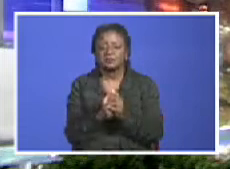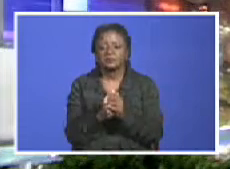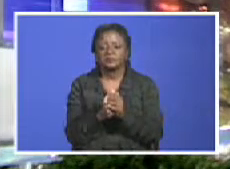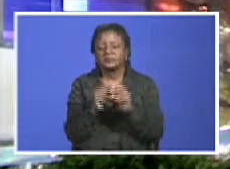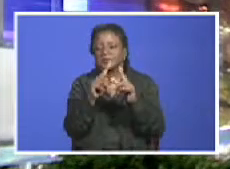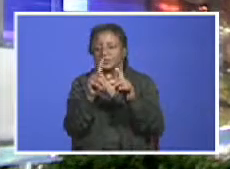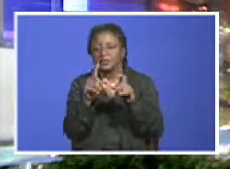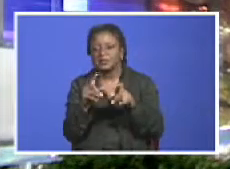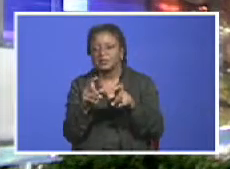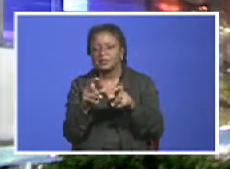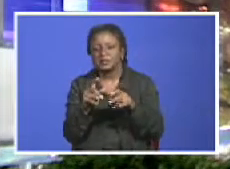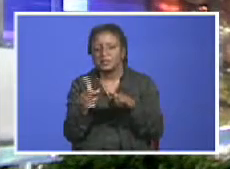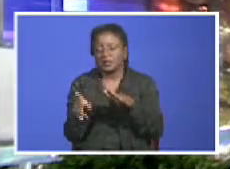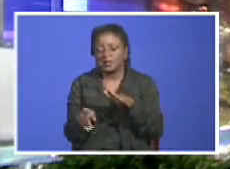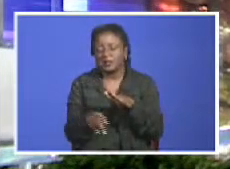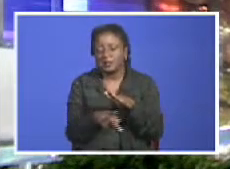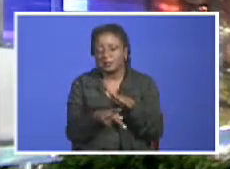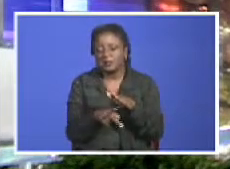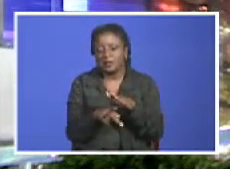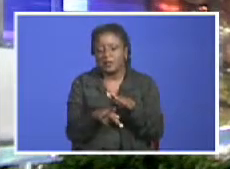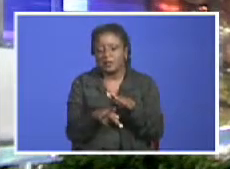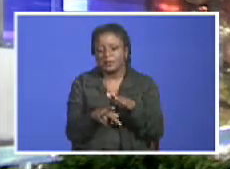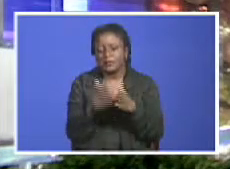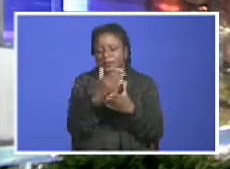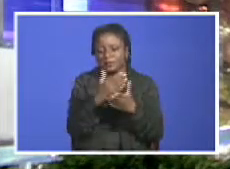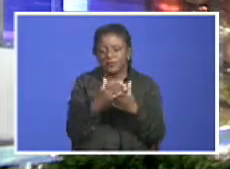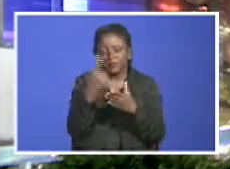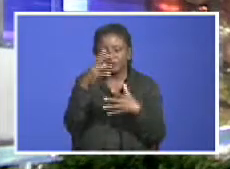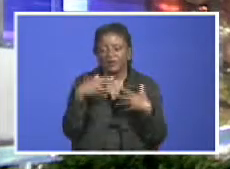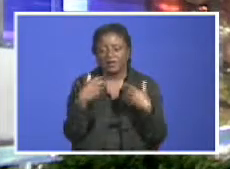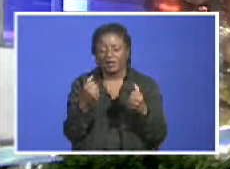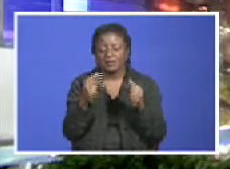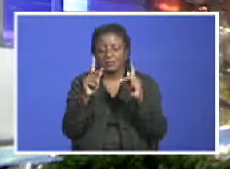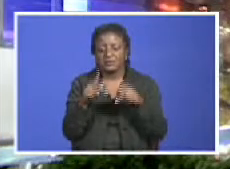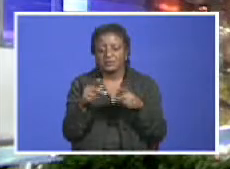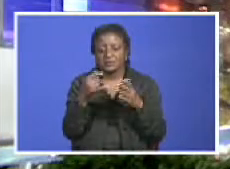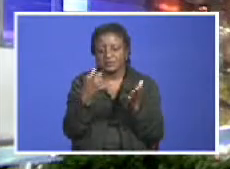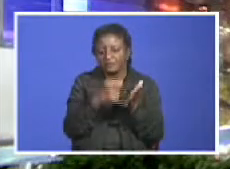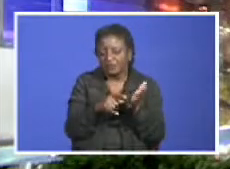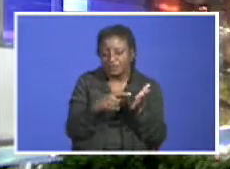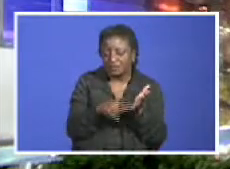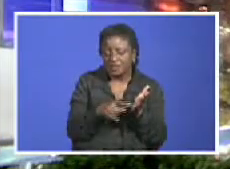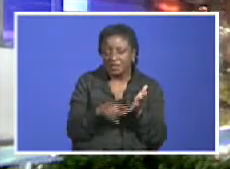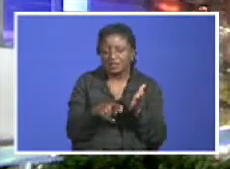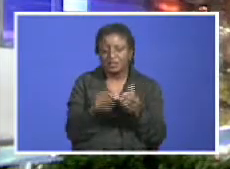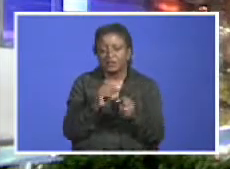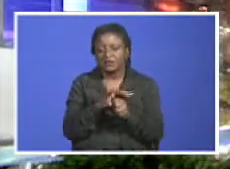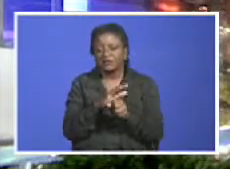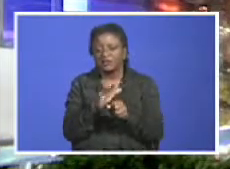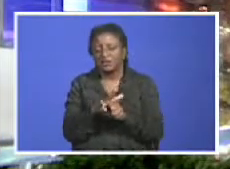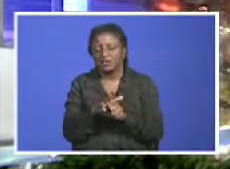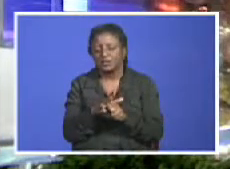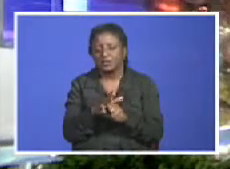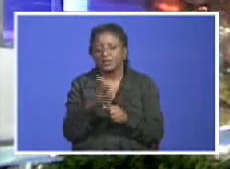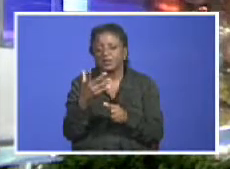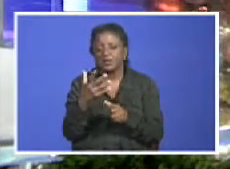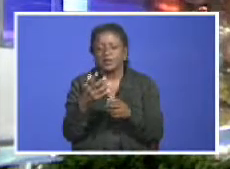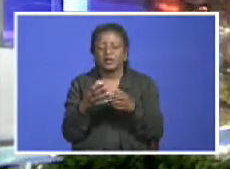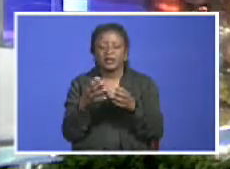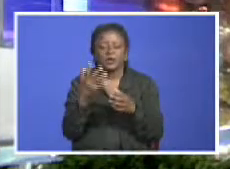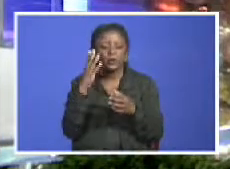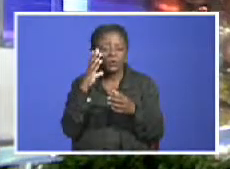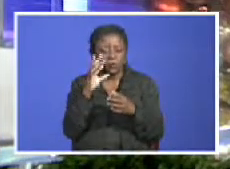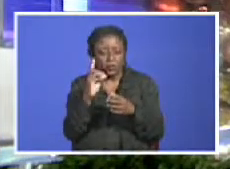Well, testing a primary component for health officials investigating COVID-19 cases. But would testing change should we